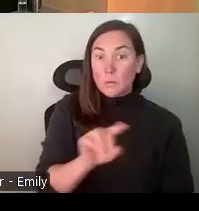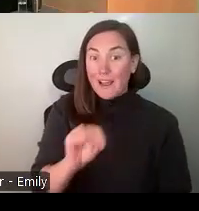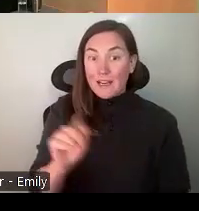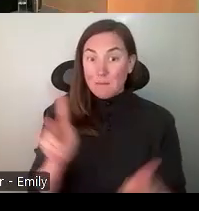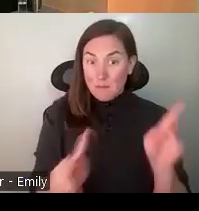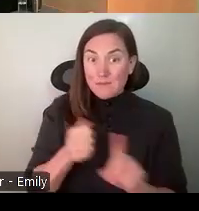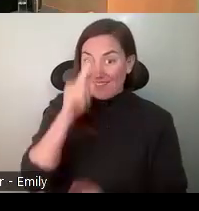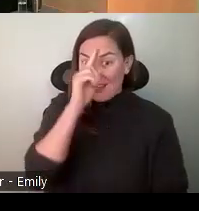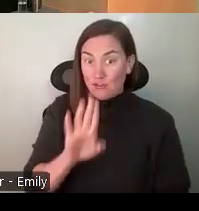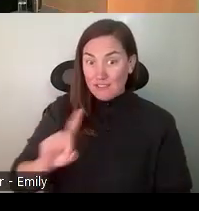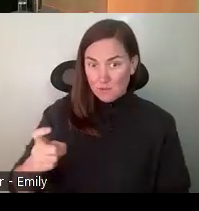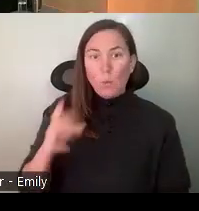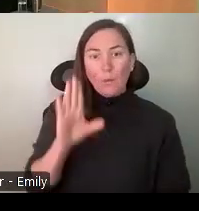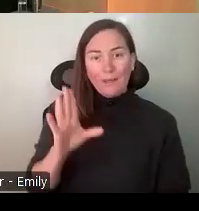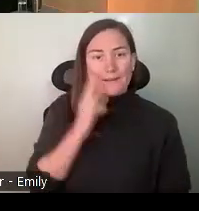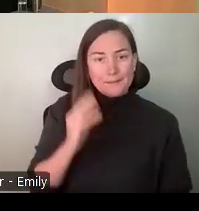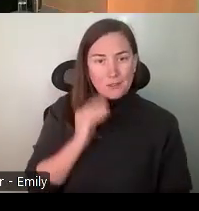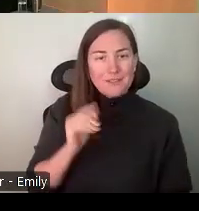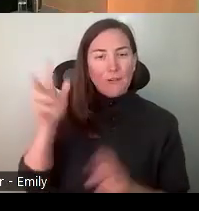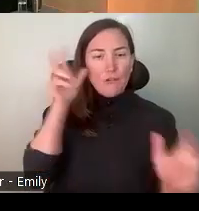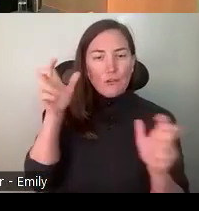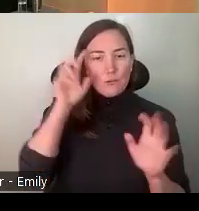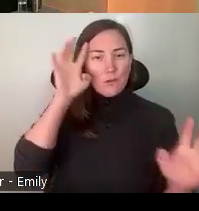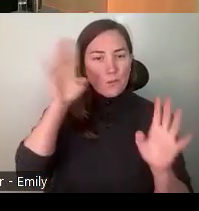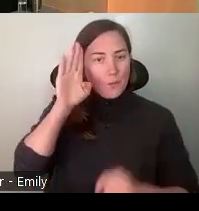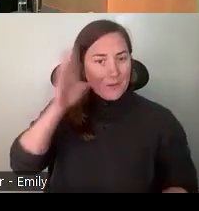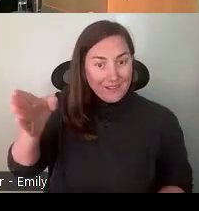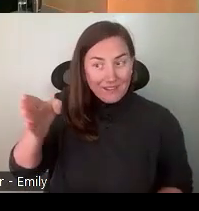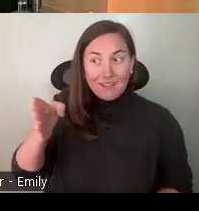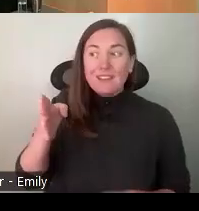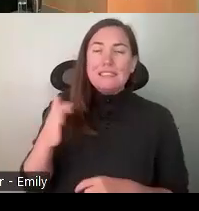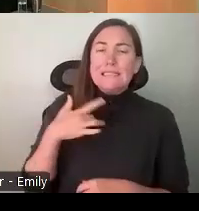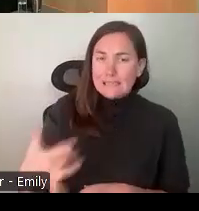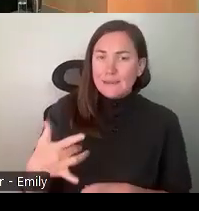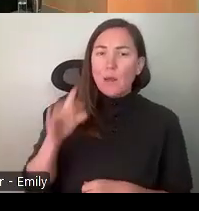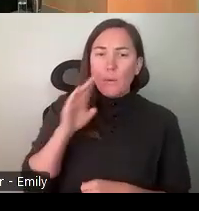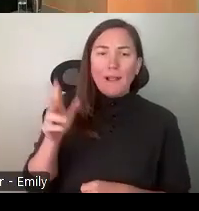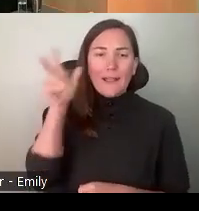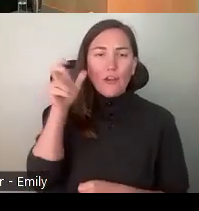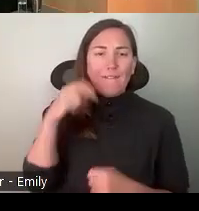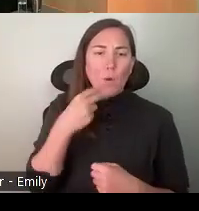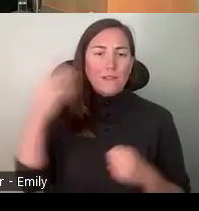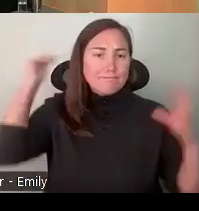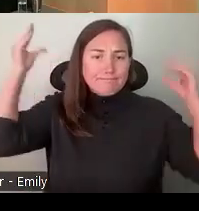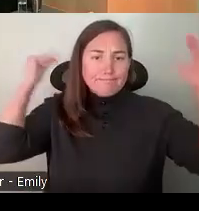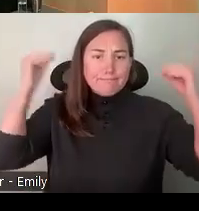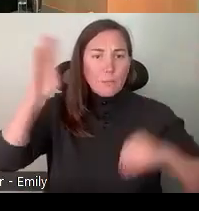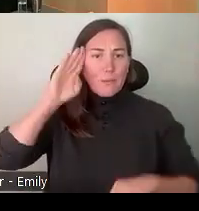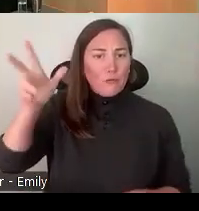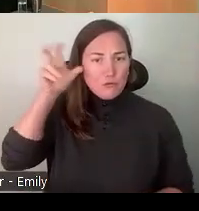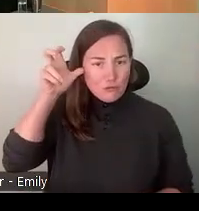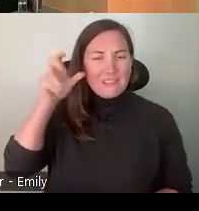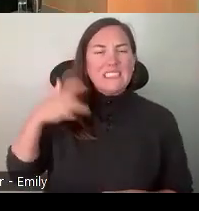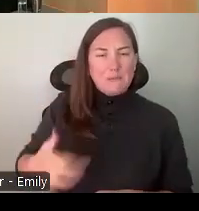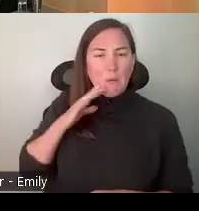individuals with schizophrenia will experience auditory hallucinations, most commonly in the form of voices, at some point in the course